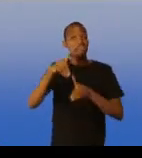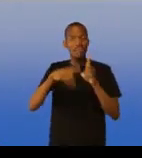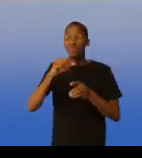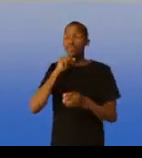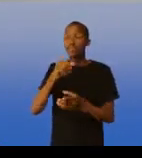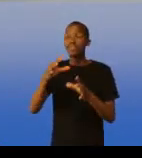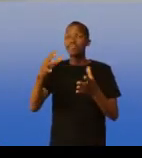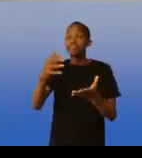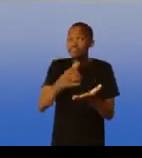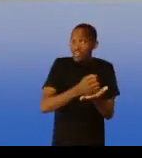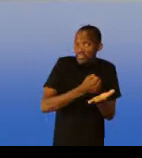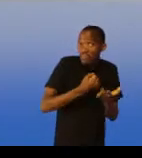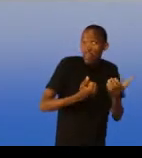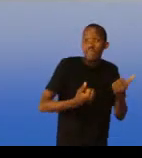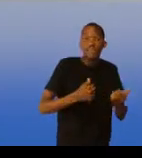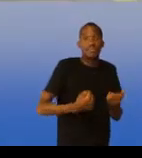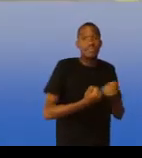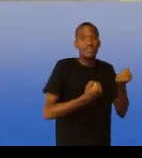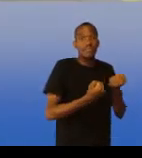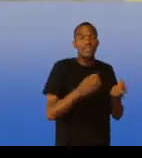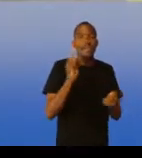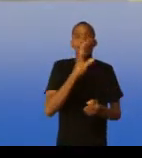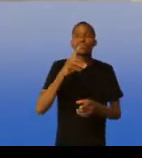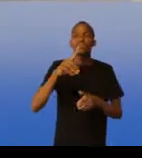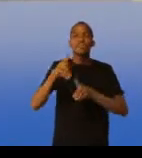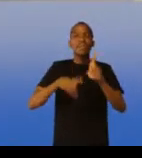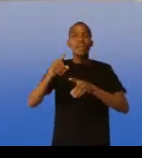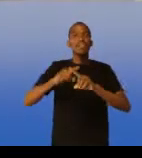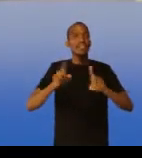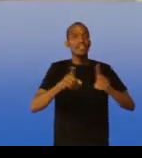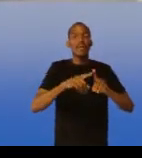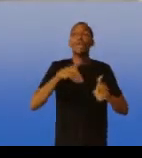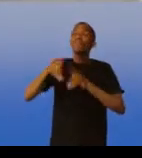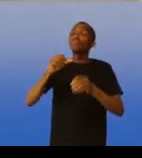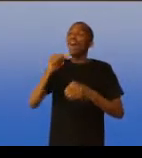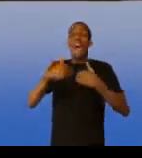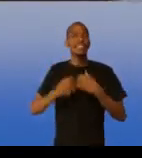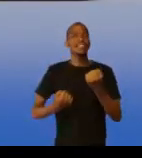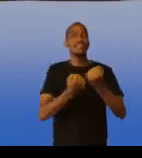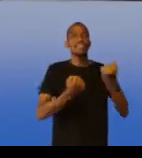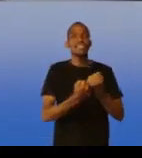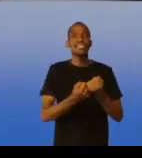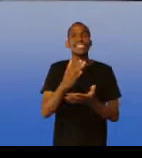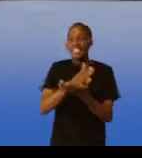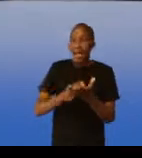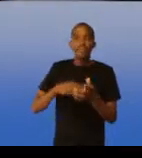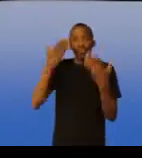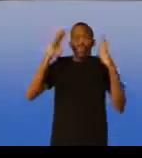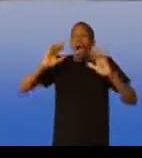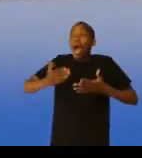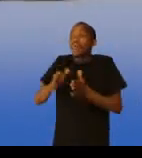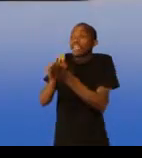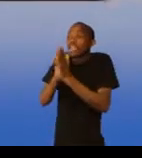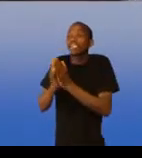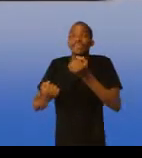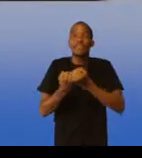is there's so many variables, but the main thing is that people don't have support, or other people don't know how to ask for support. Some